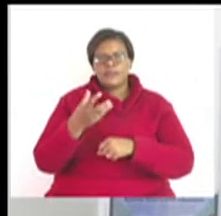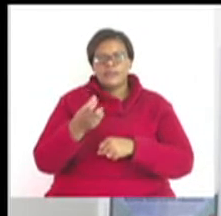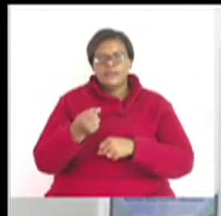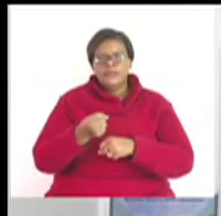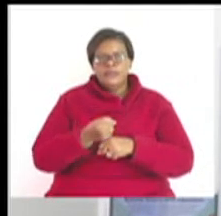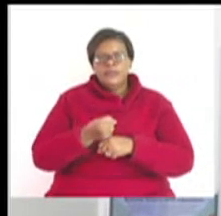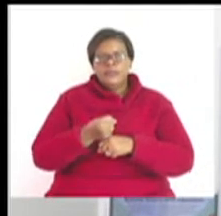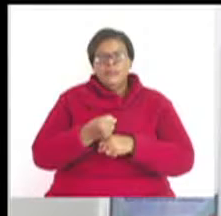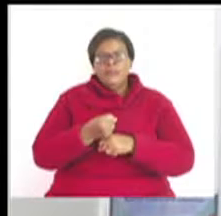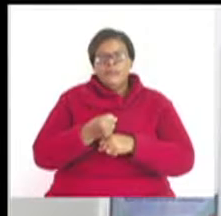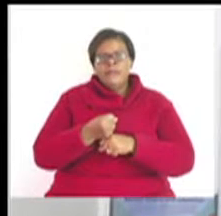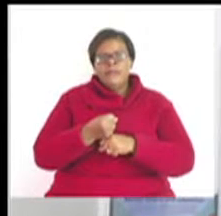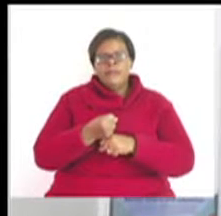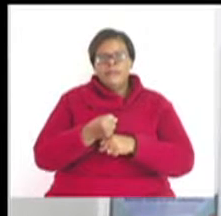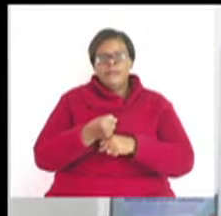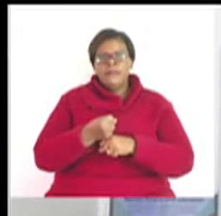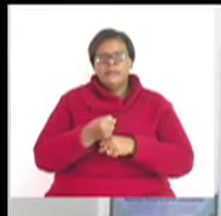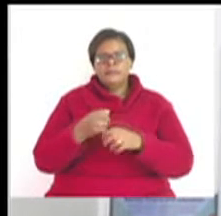composite